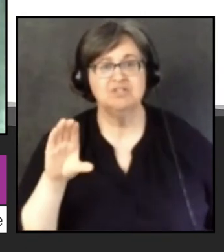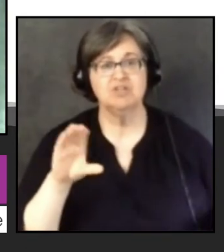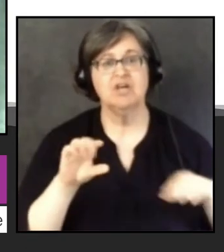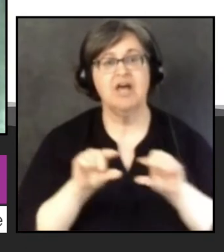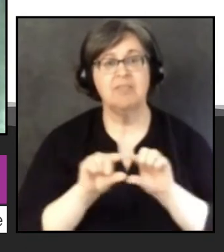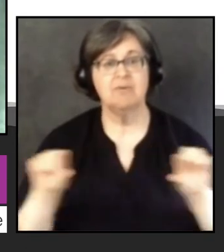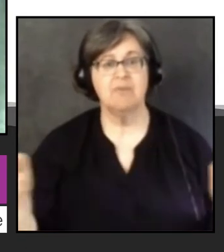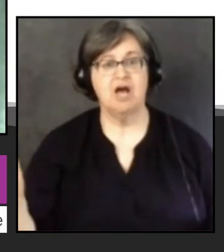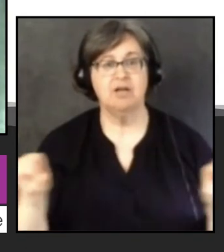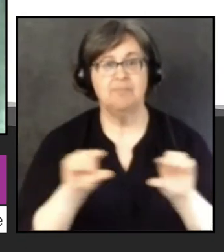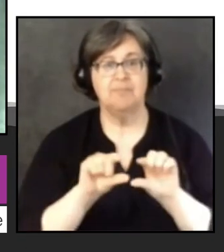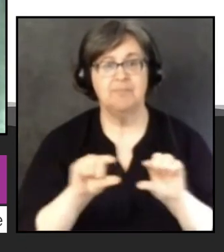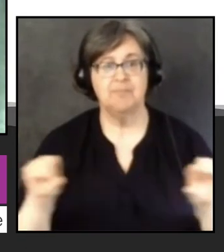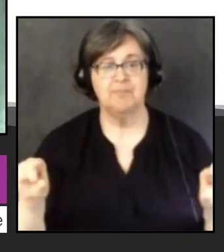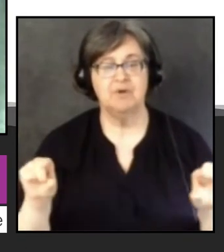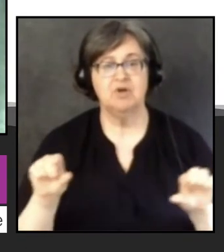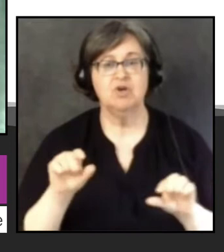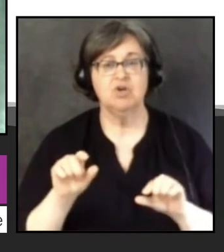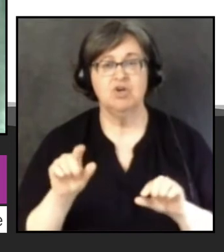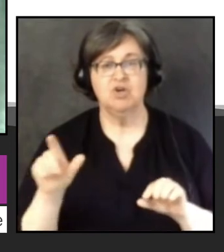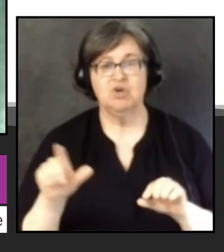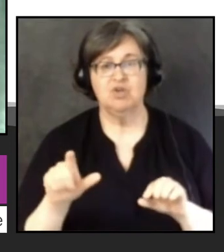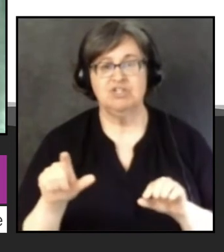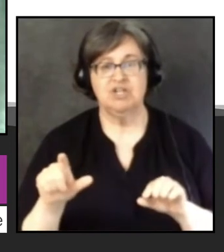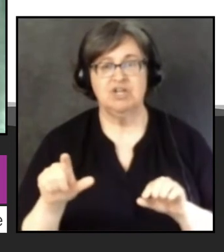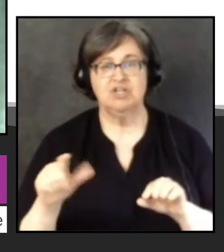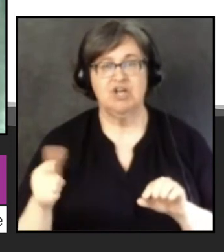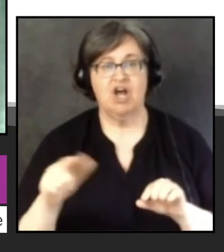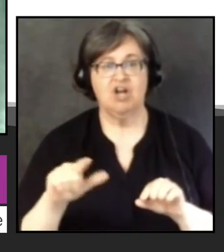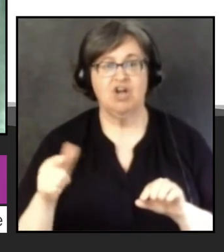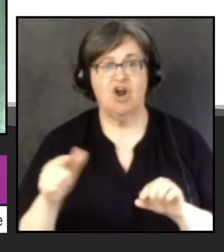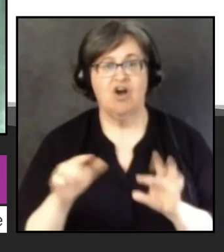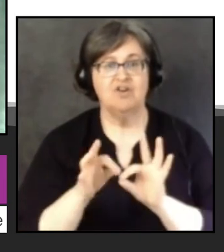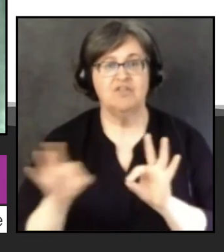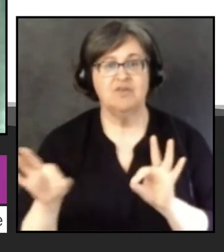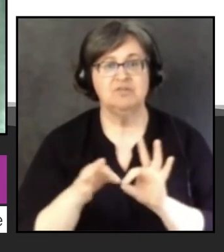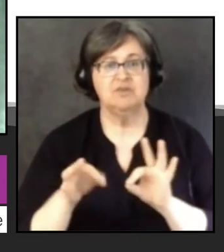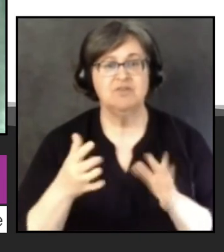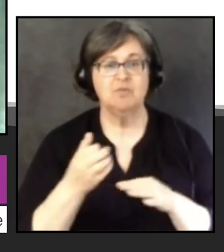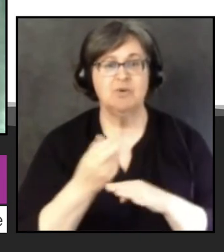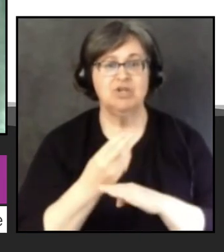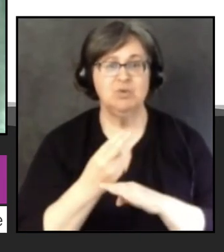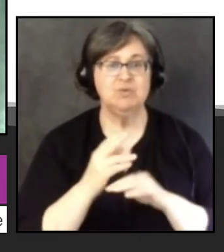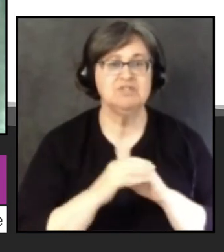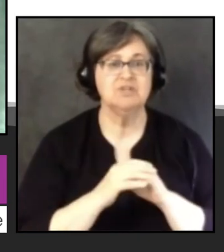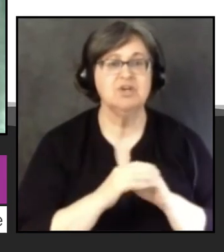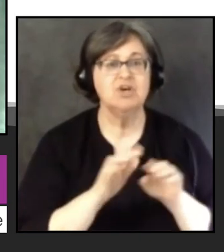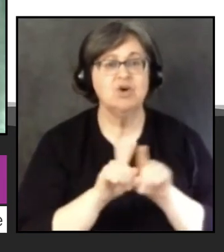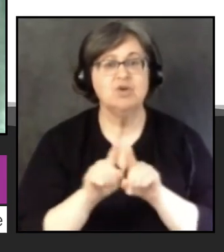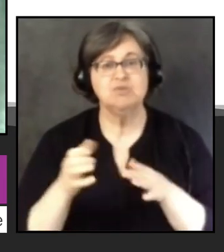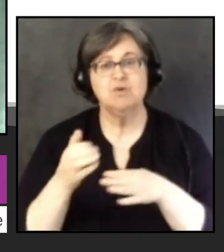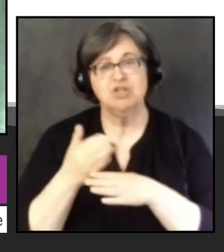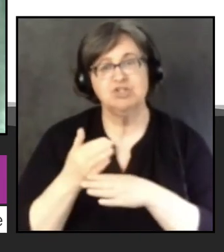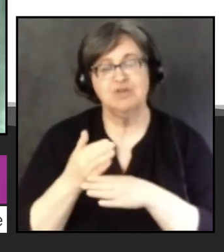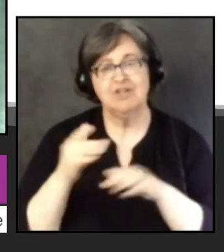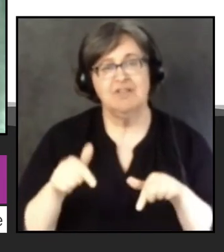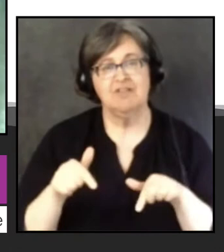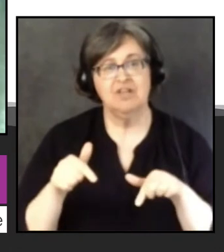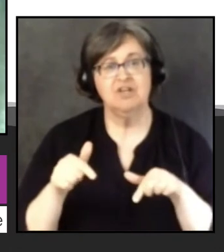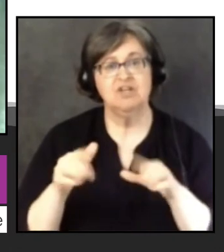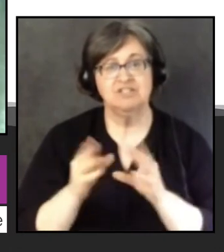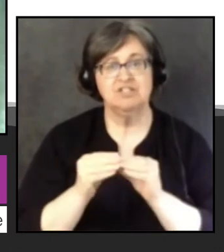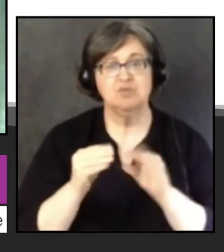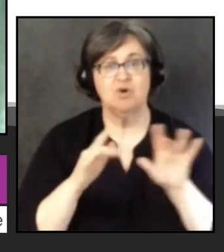bottom of your screen. You can toggle those on if you like to use them. I also wanted to share that this session is